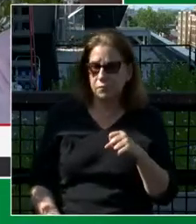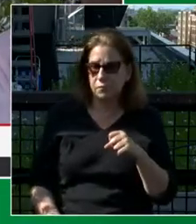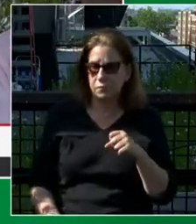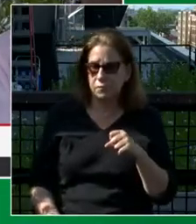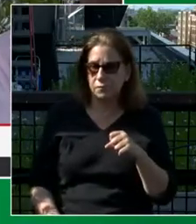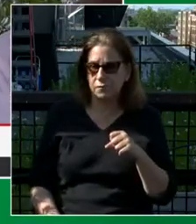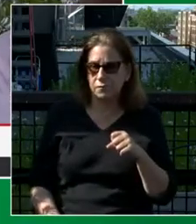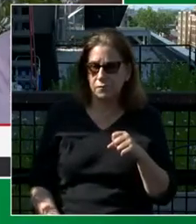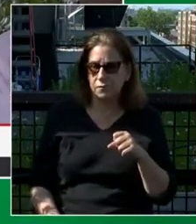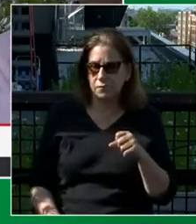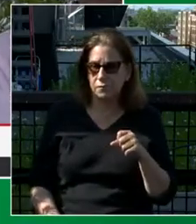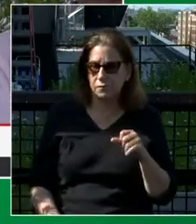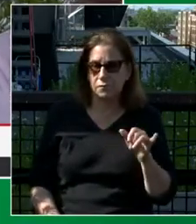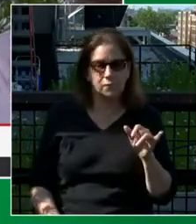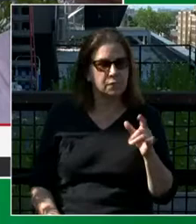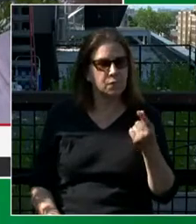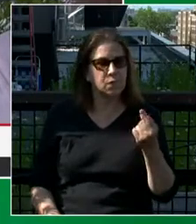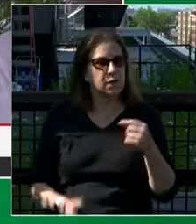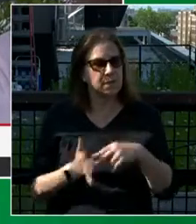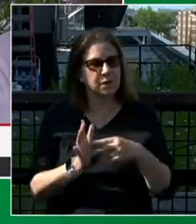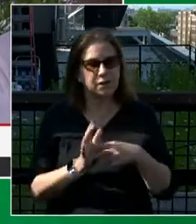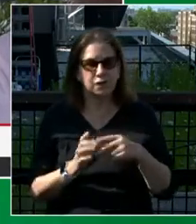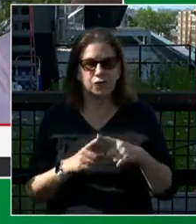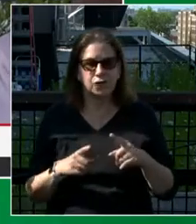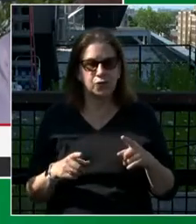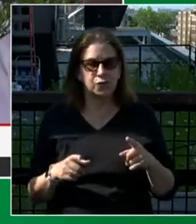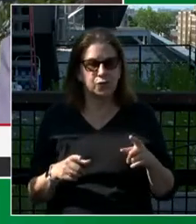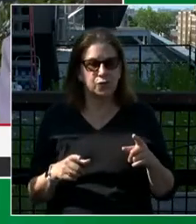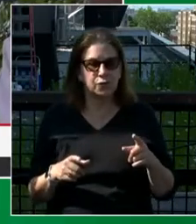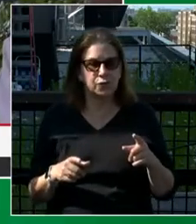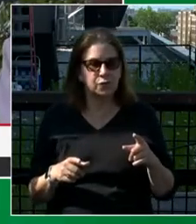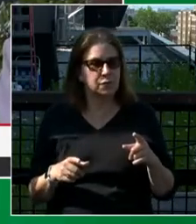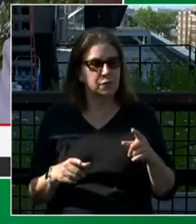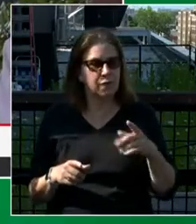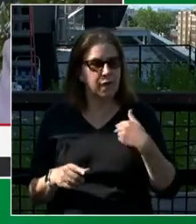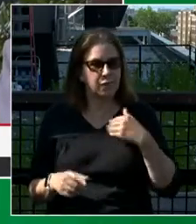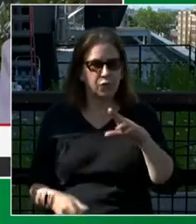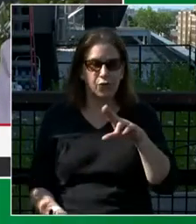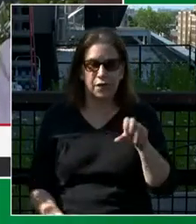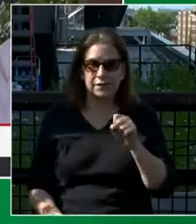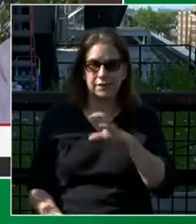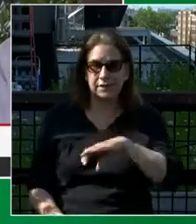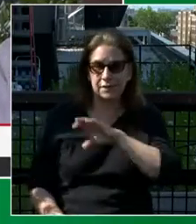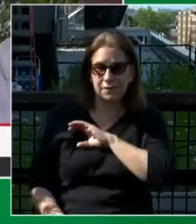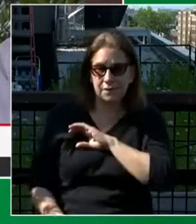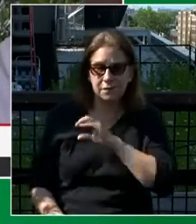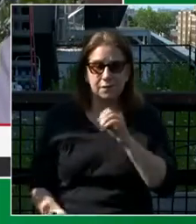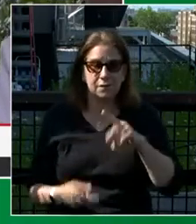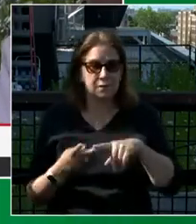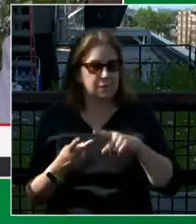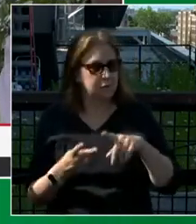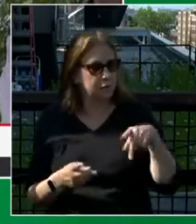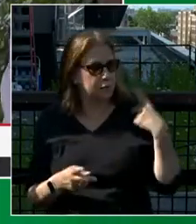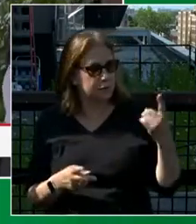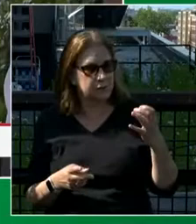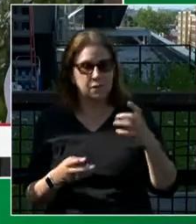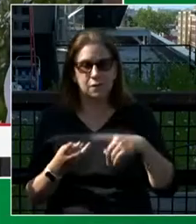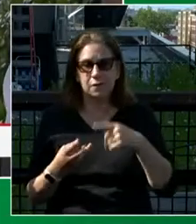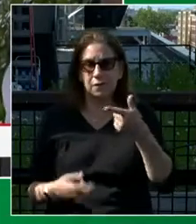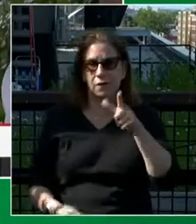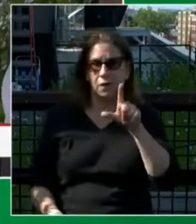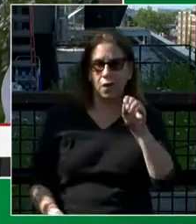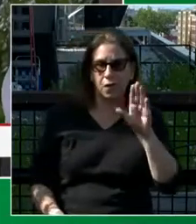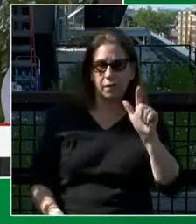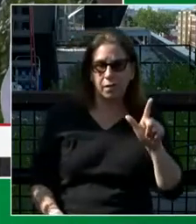citizen of the U.S., global citizen, et cetera, when we're all facing all of these challenges, health-wise, economics, et cetera. So